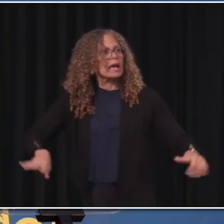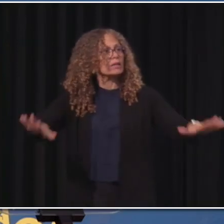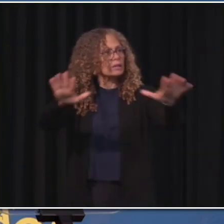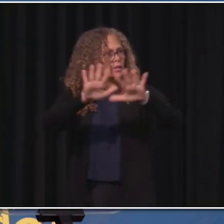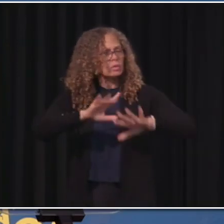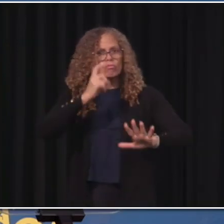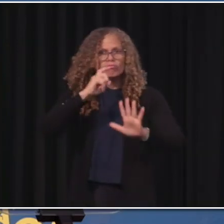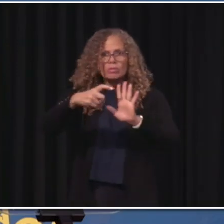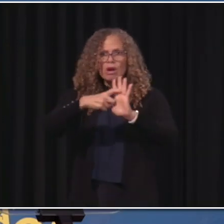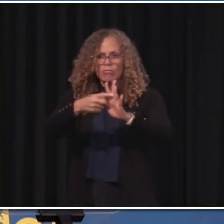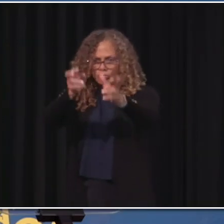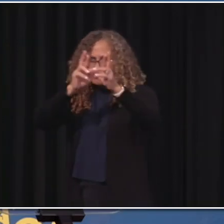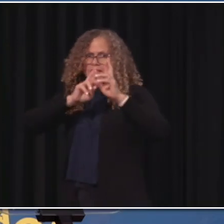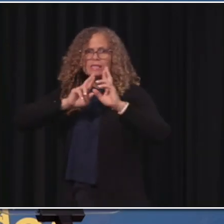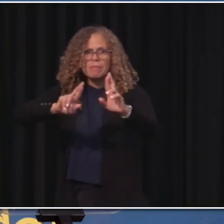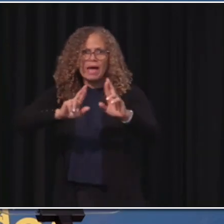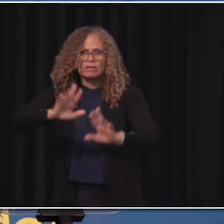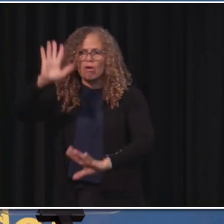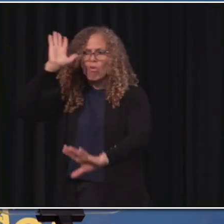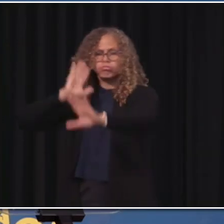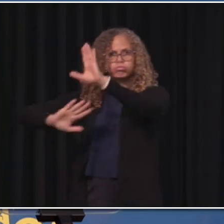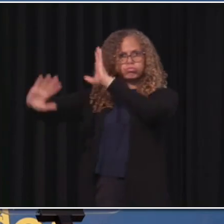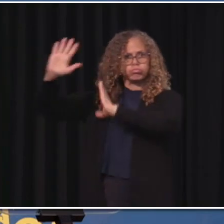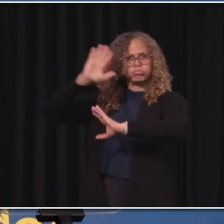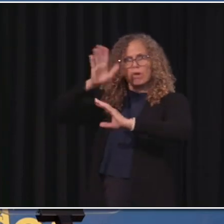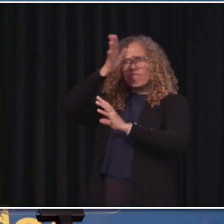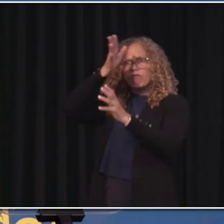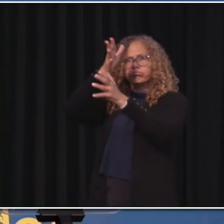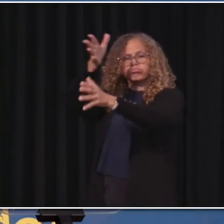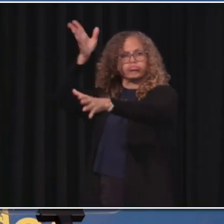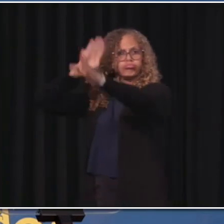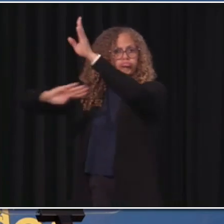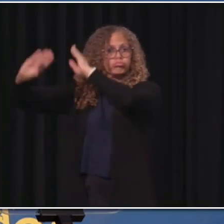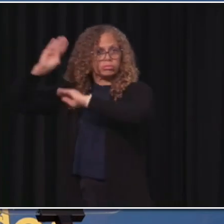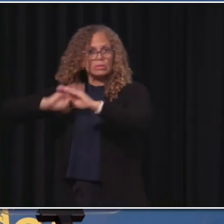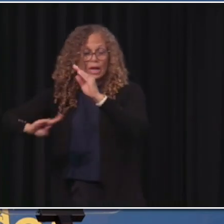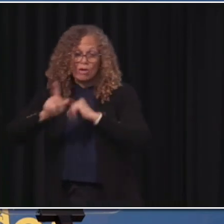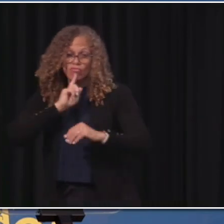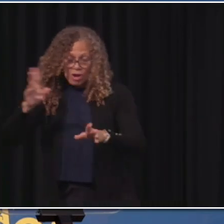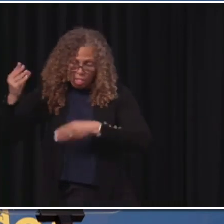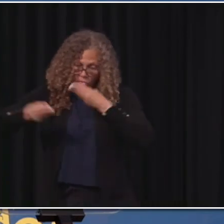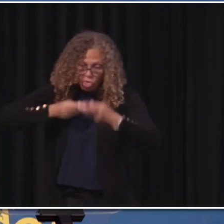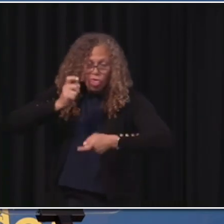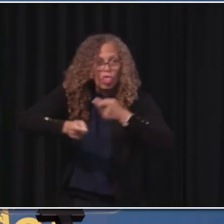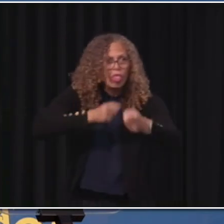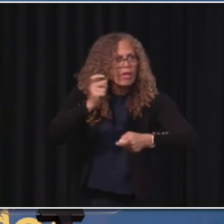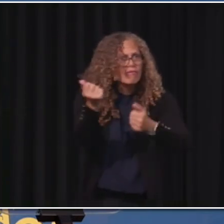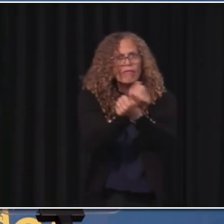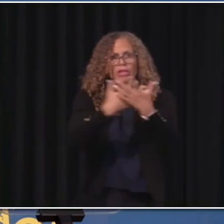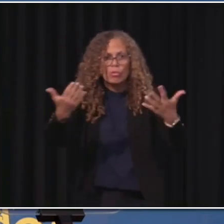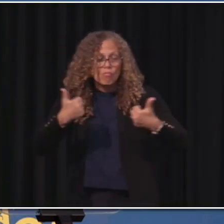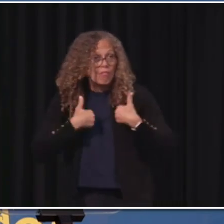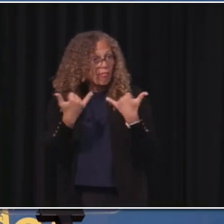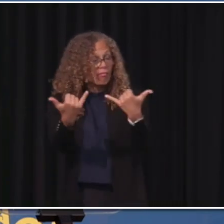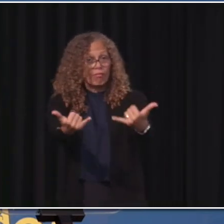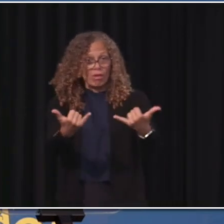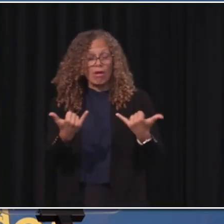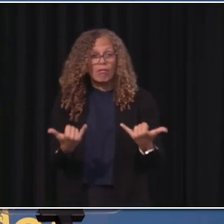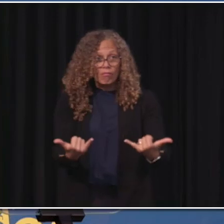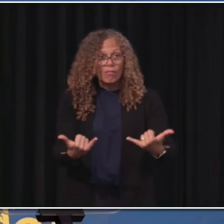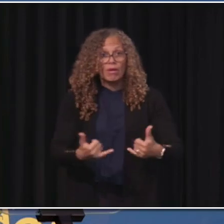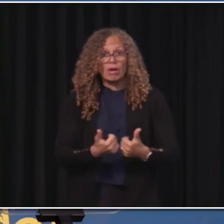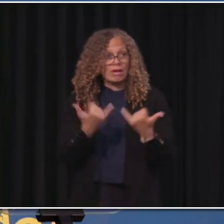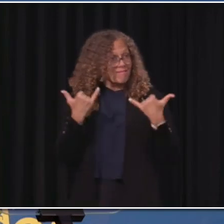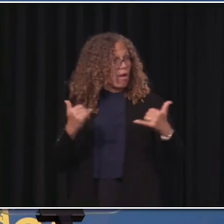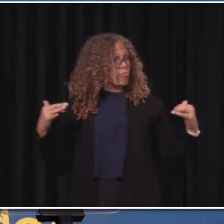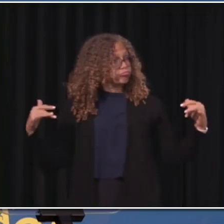the legacy of our ancestors and their contributions to the sovereignty we enjoy today. As we all